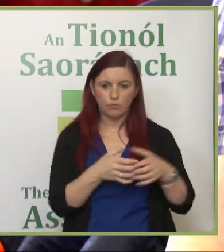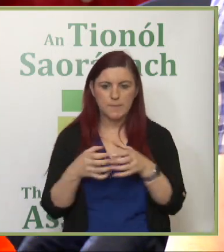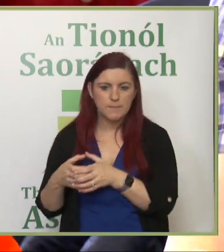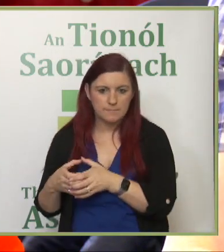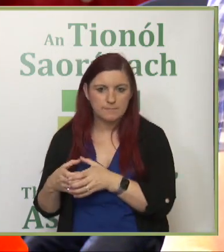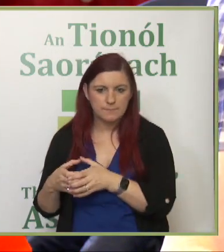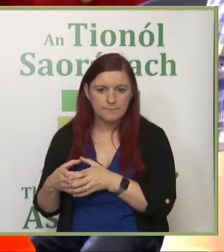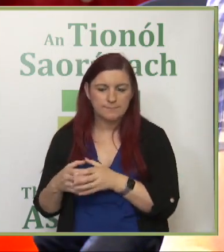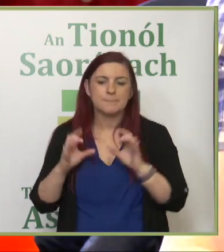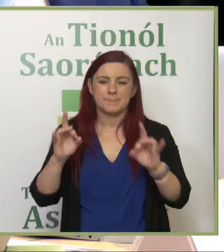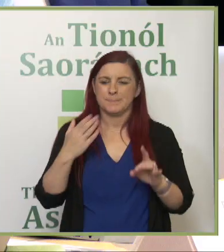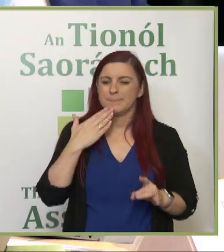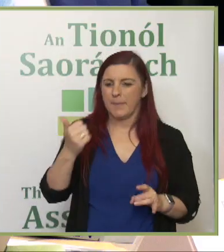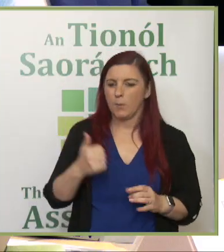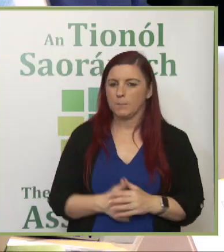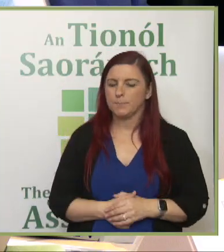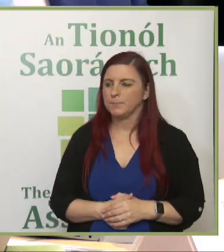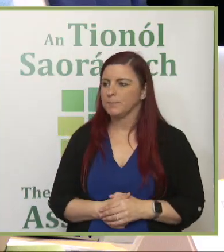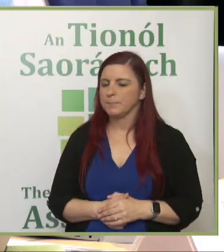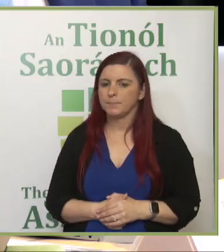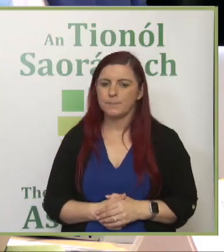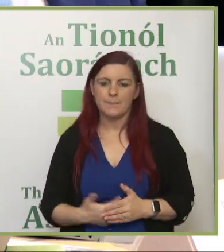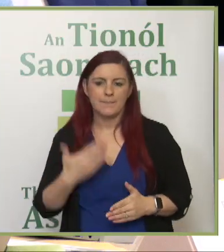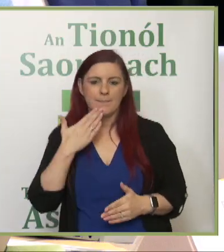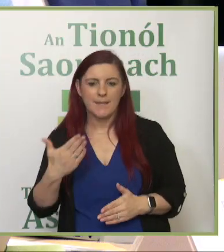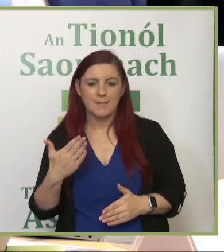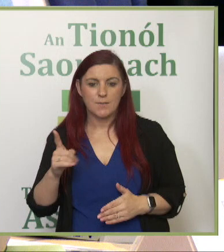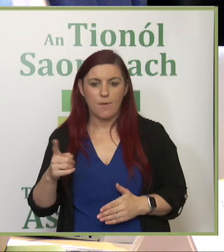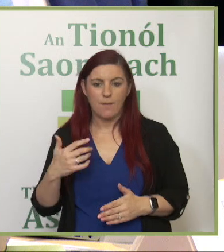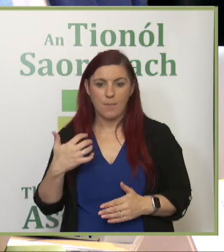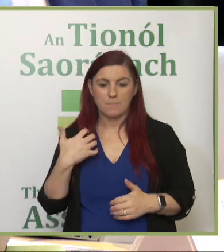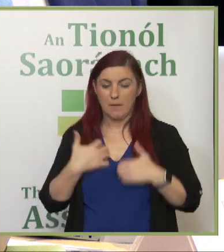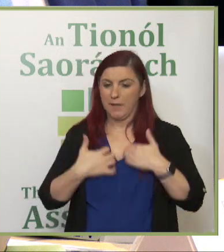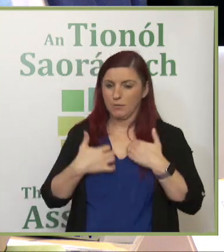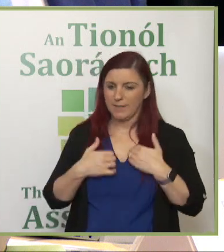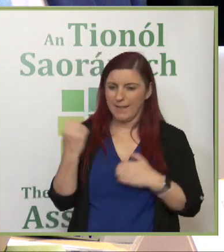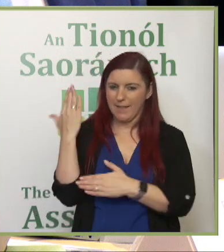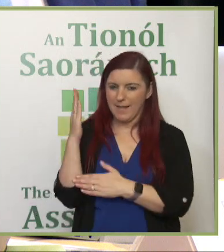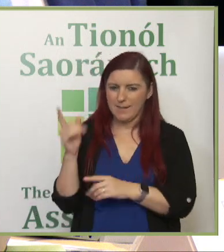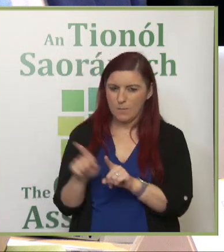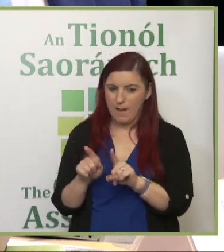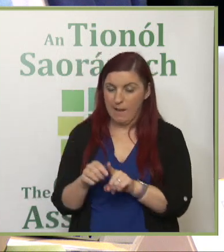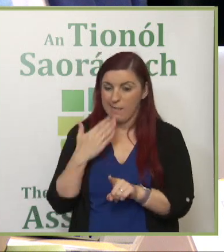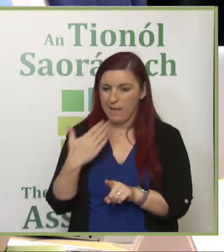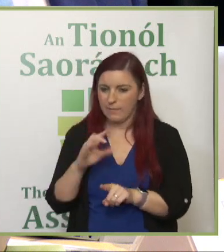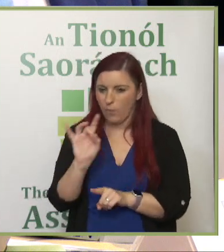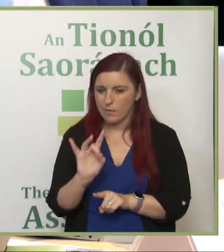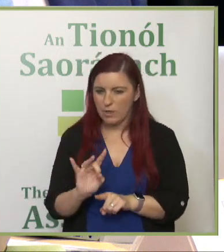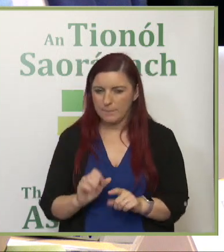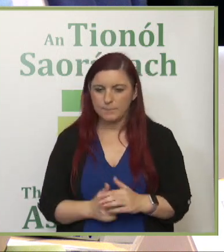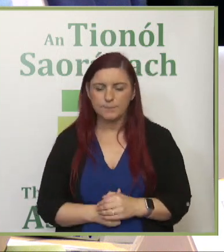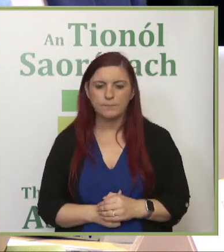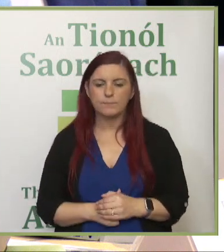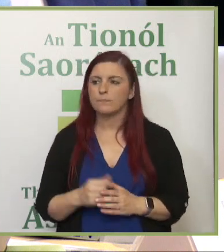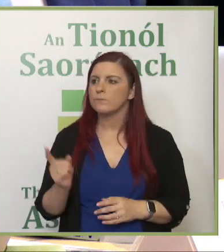sense? Thank you, Kerry, and I was particularly interested in that slide, as I said earlier on. I thought it was really good, and thanks for asking the question there. Can I go